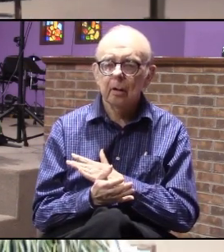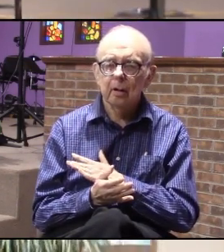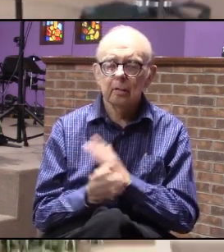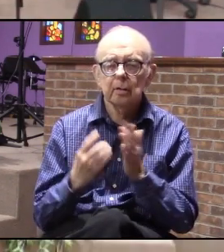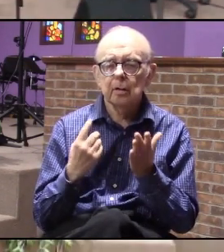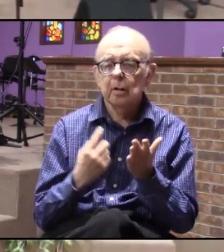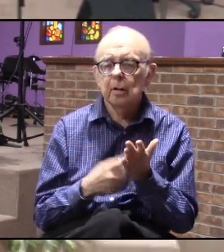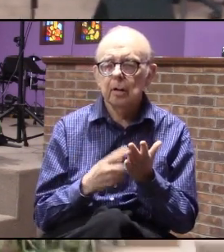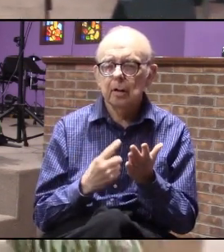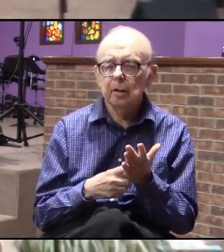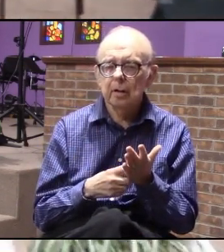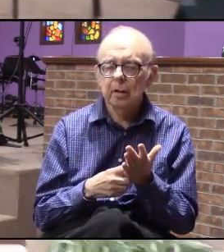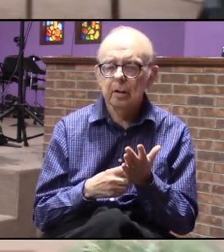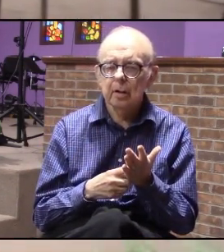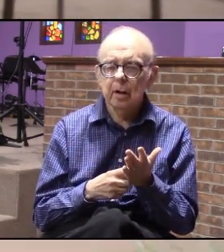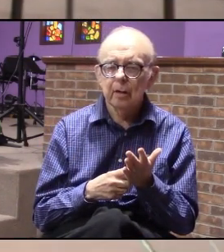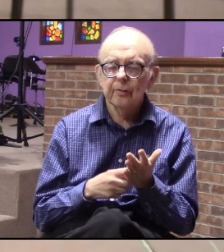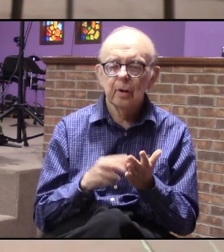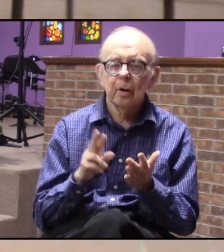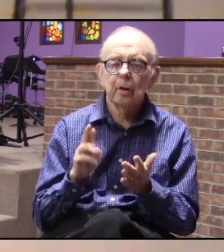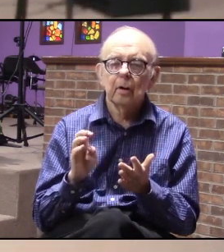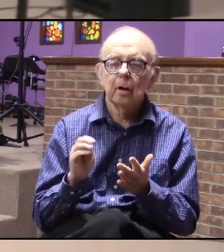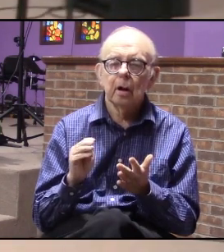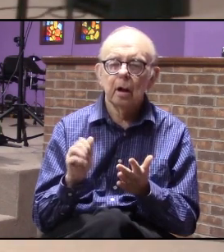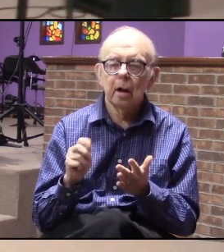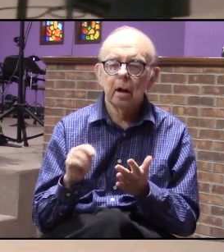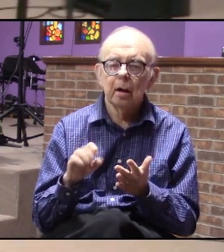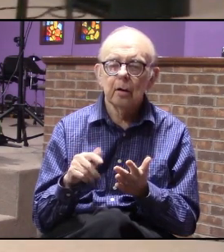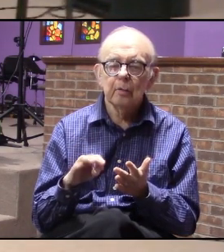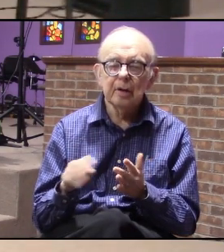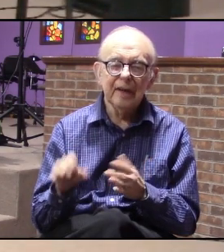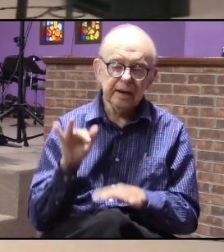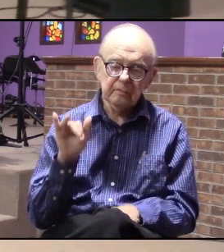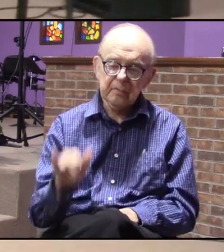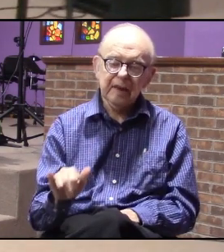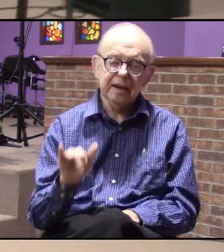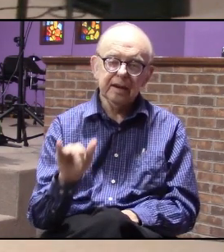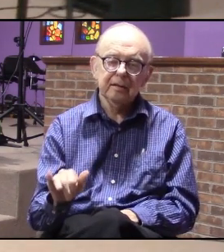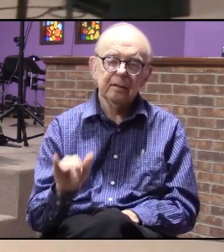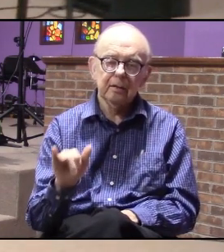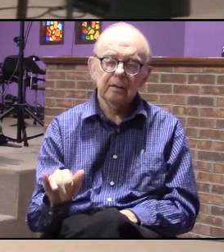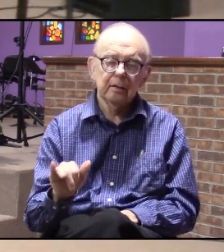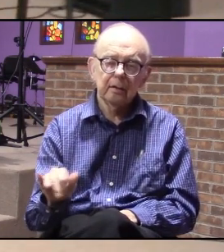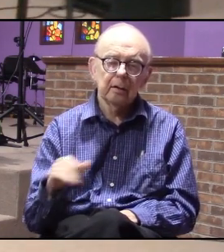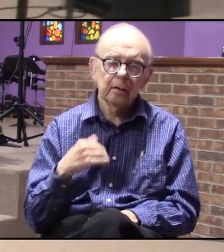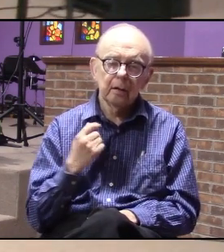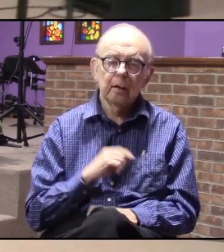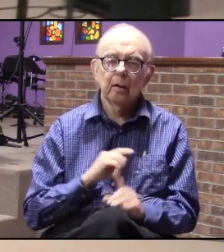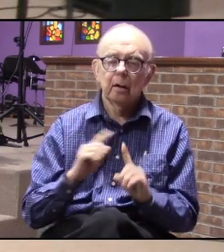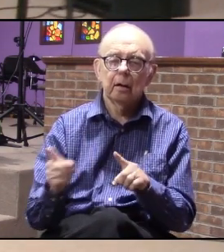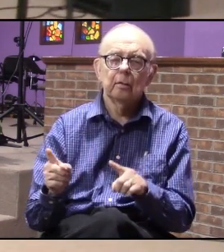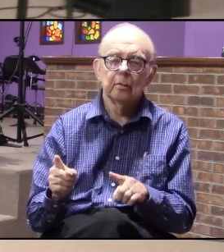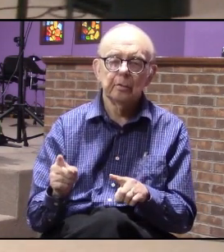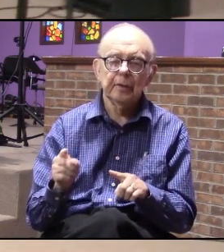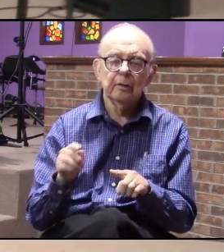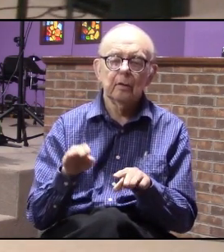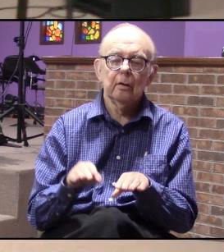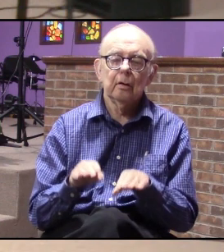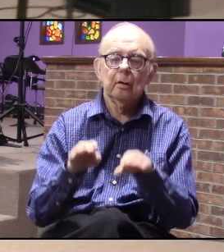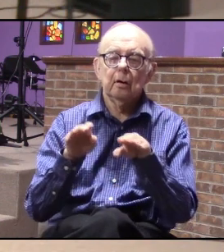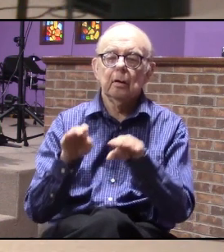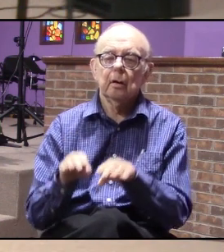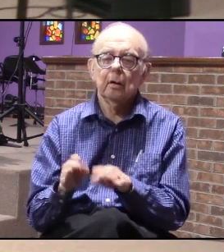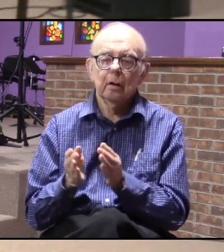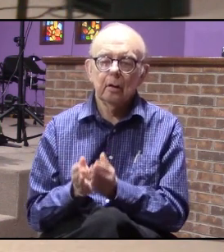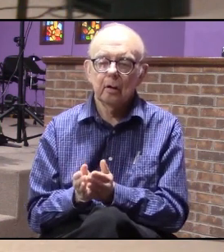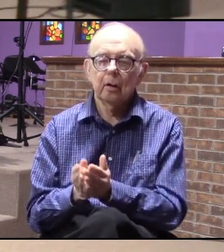talking about remaining. Because there's a lot of times that we're going to be floating. We're on this